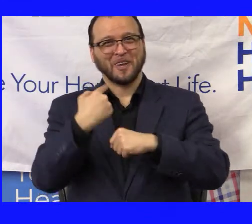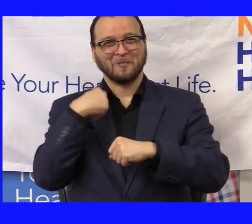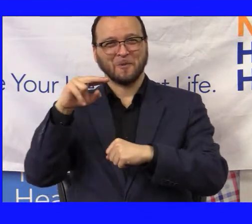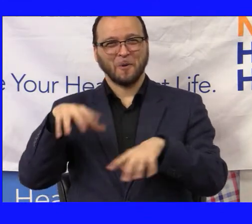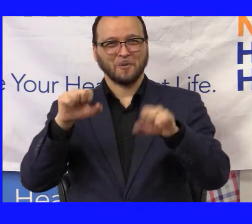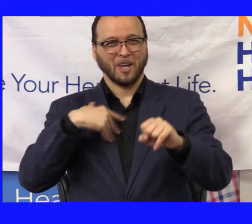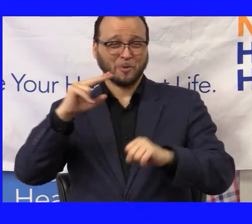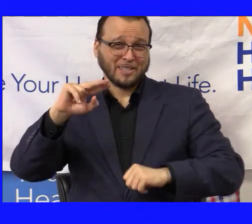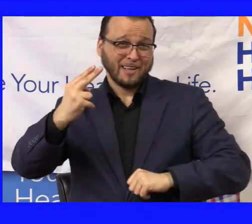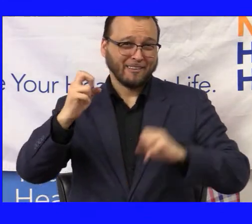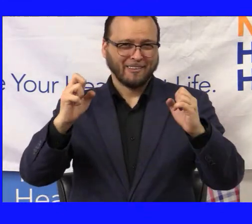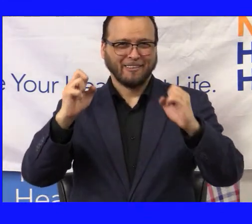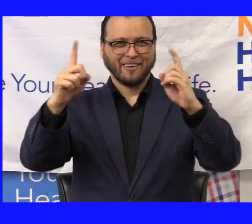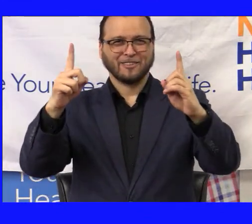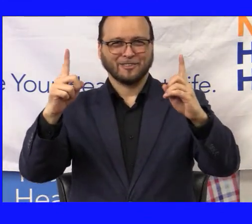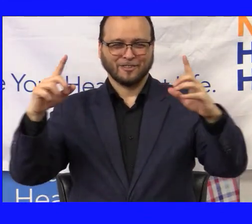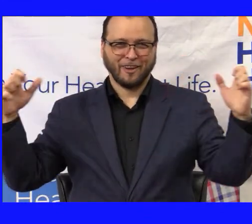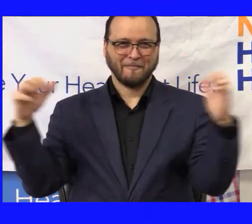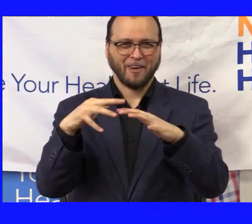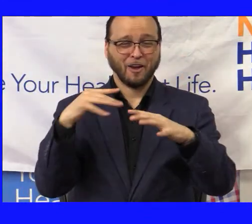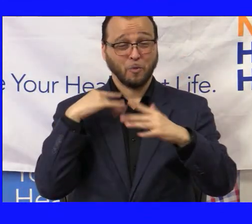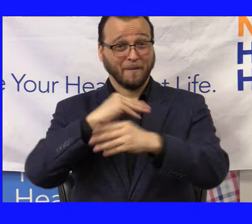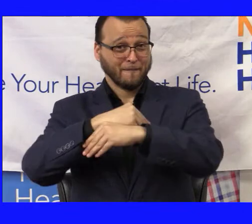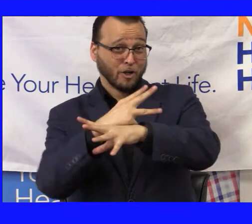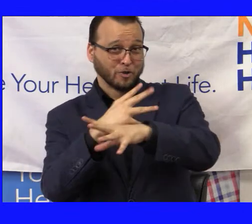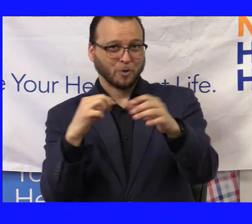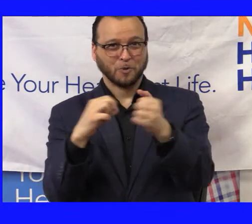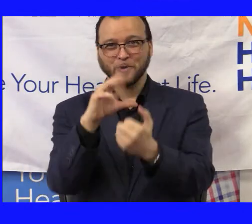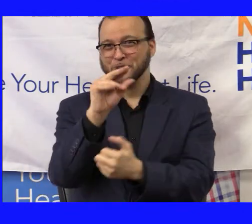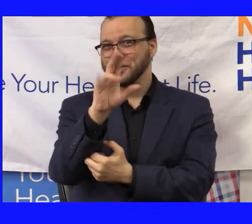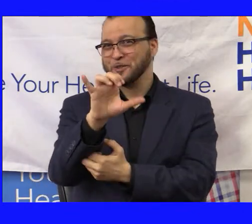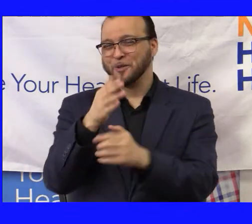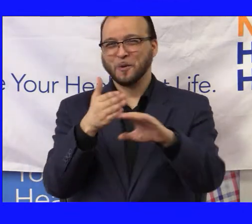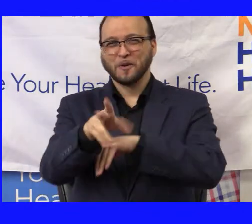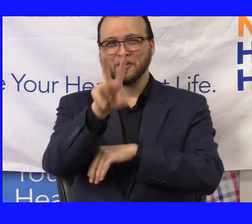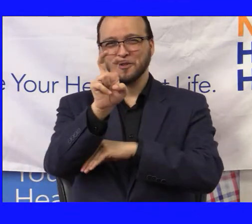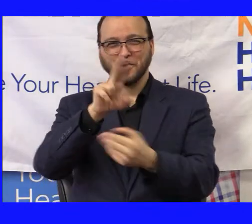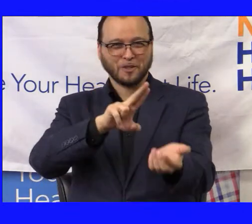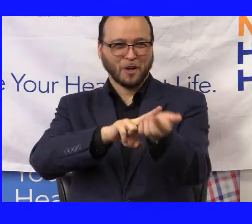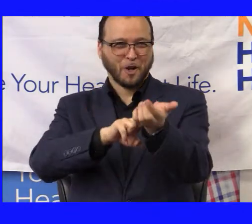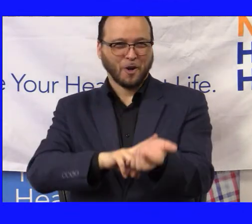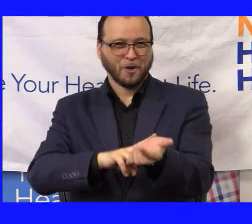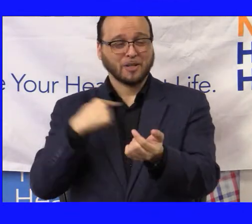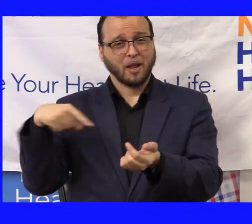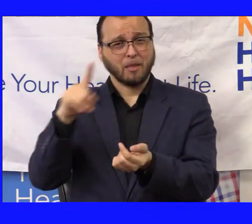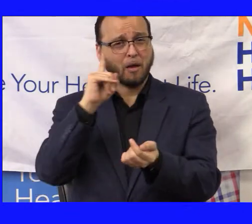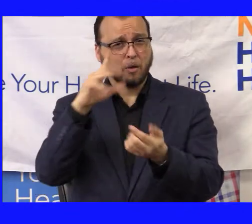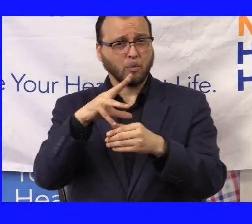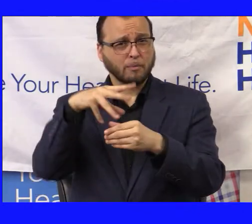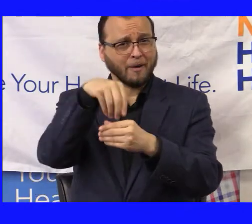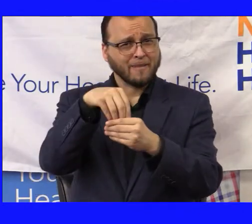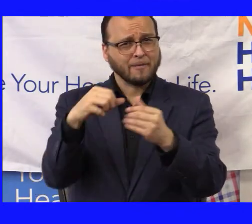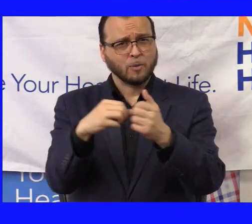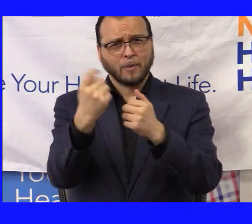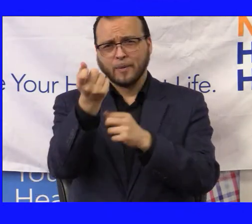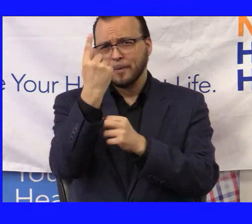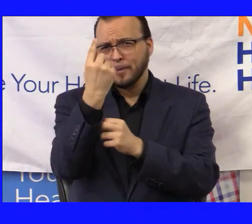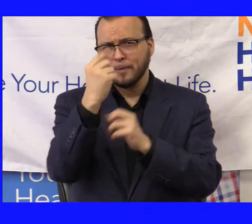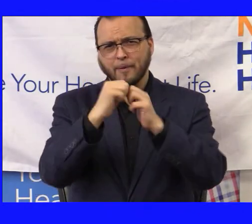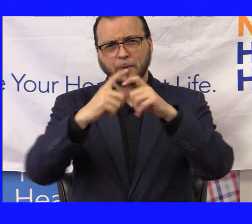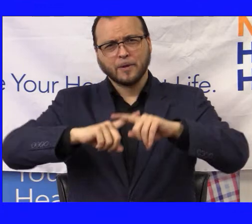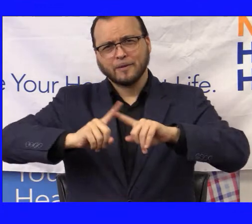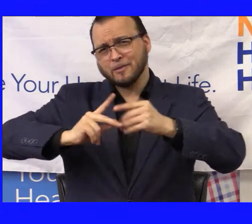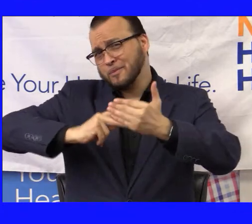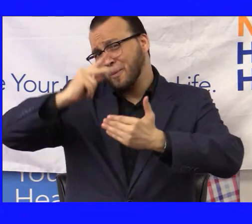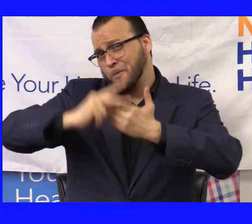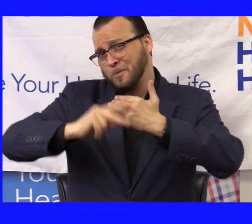education fair. It will be virtual with CUNY, where we have over 200 nurses who will take part in understanding the different programs